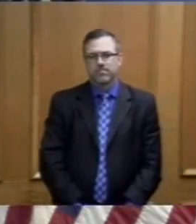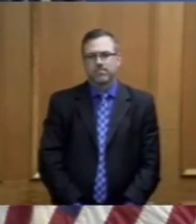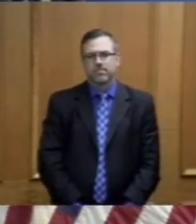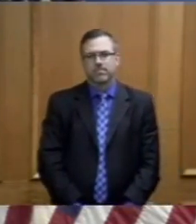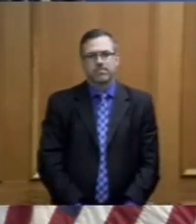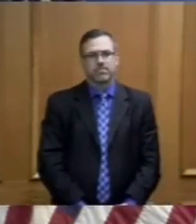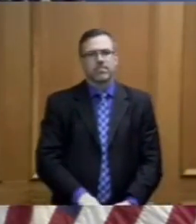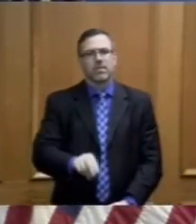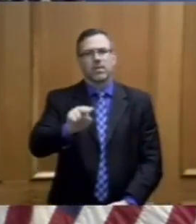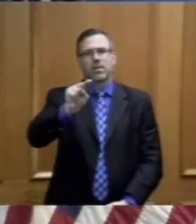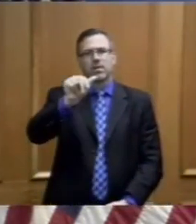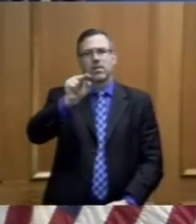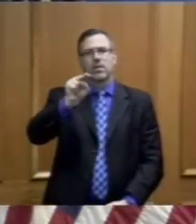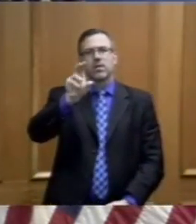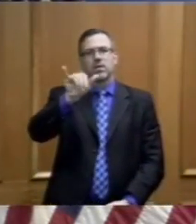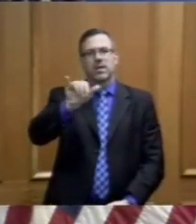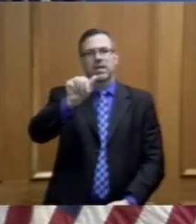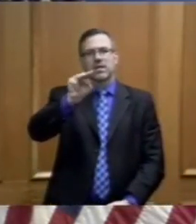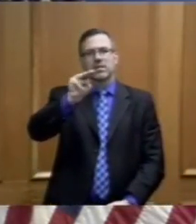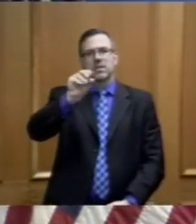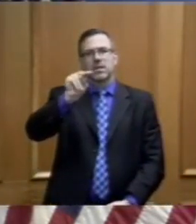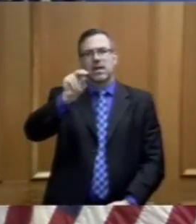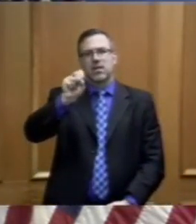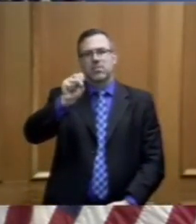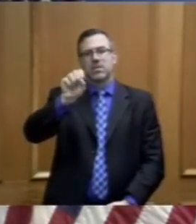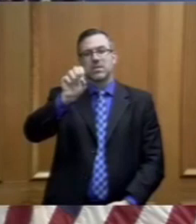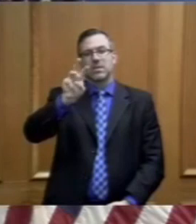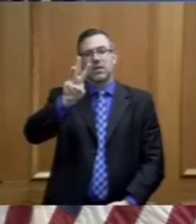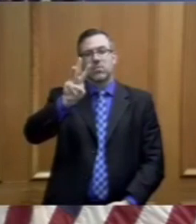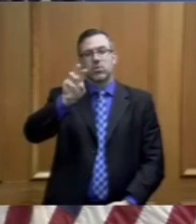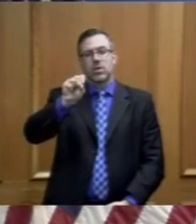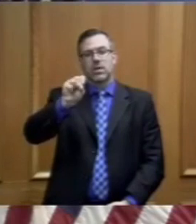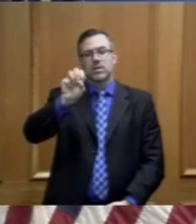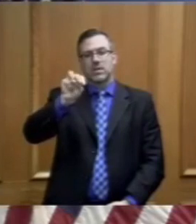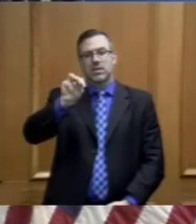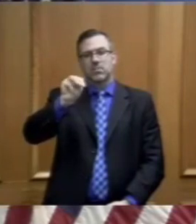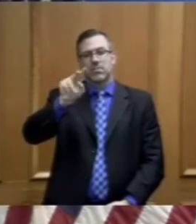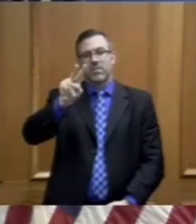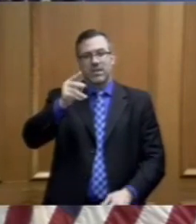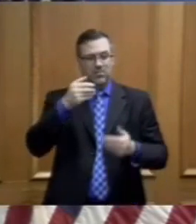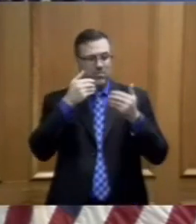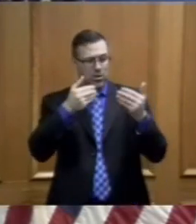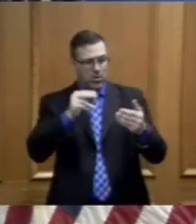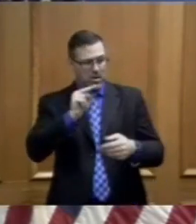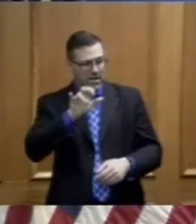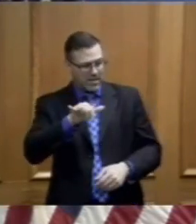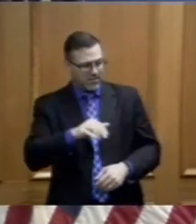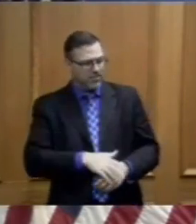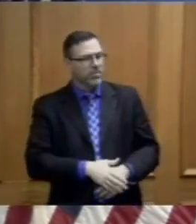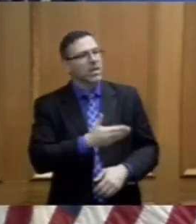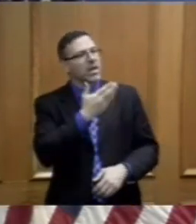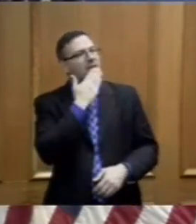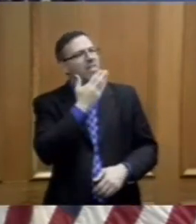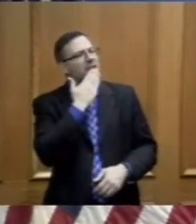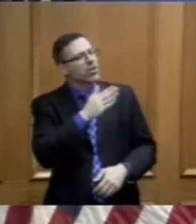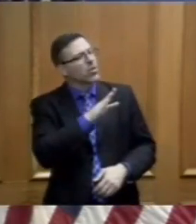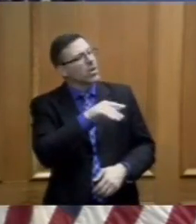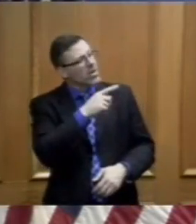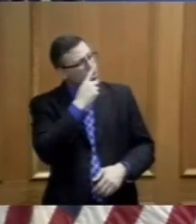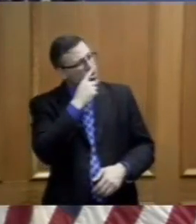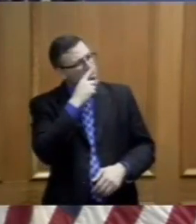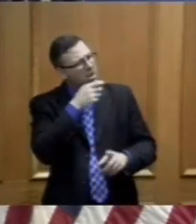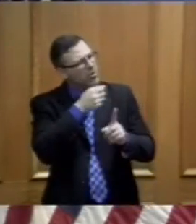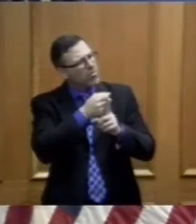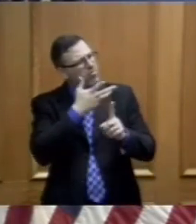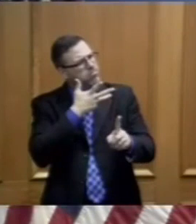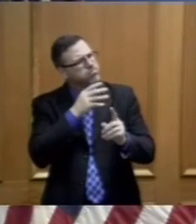Next, we'll go to Nancy Amons with WSMV. Nancy, your line is open. Yes, thank you for taking my call. Can you speak more, please, to